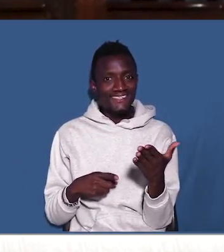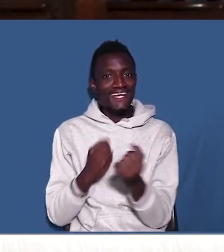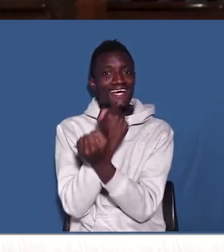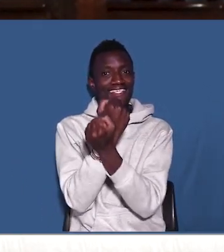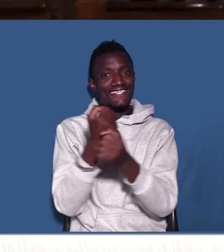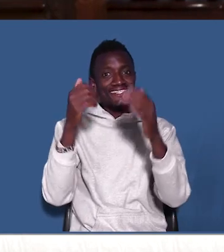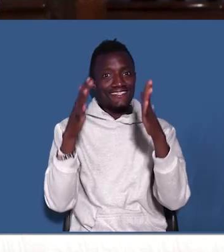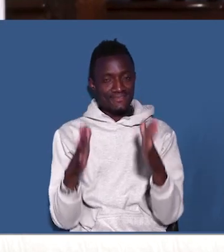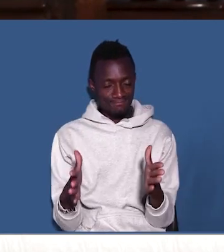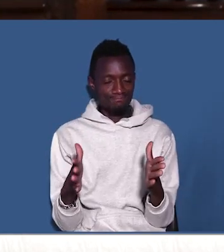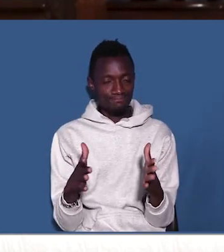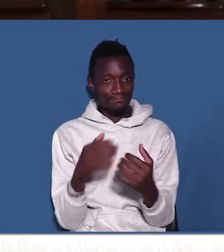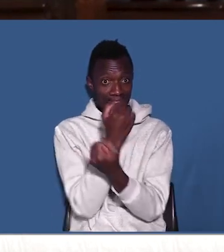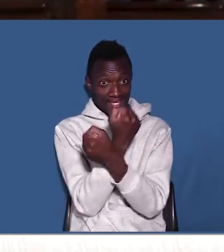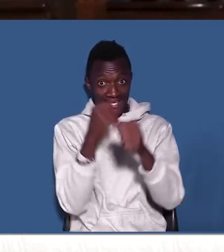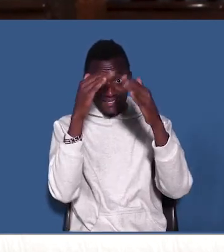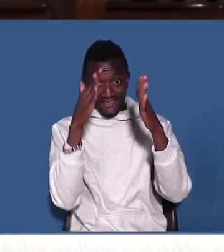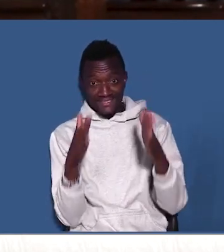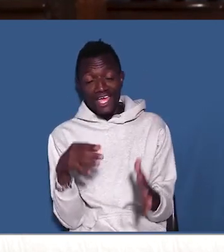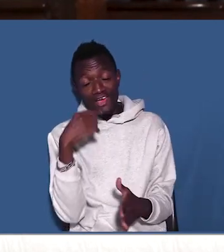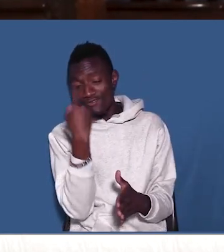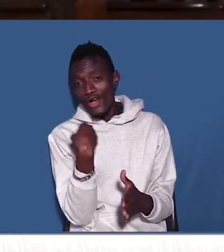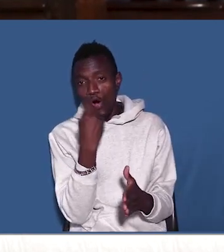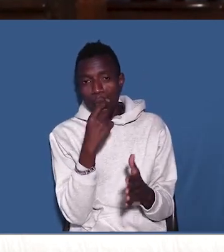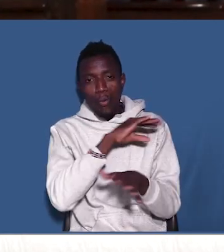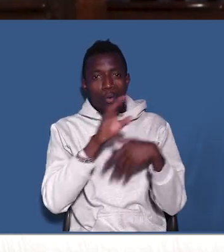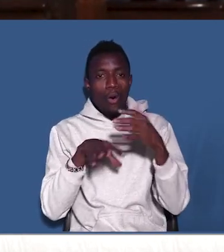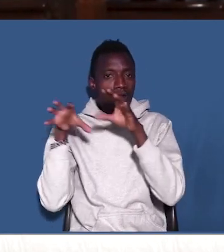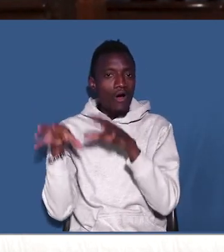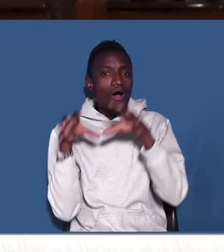A savior who is overwhelmed by suffering.